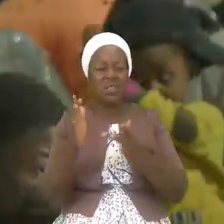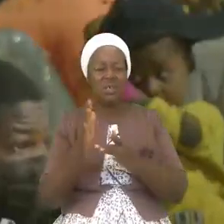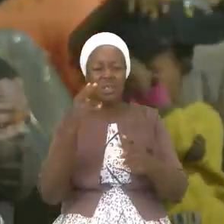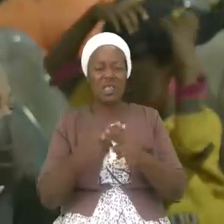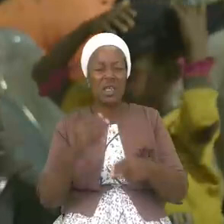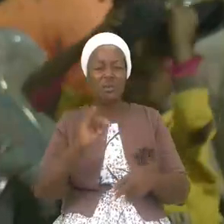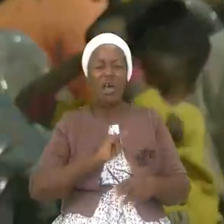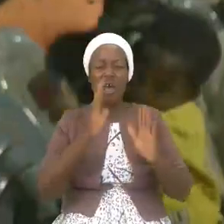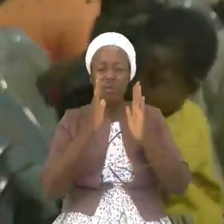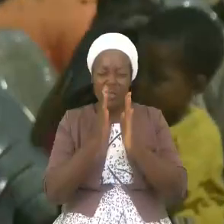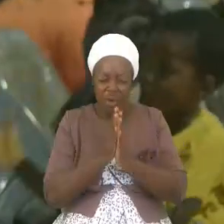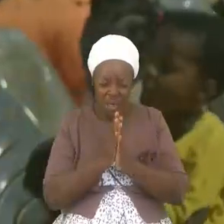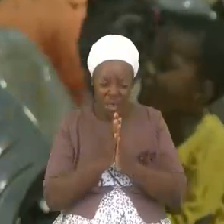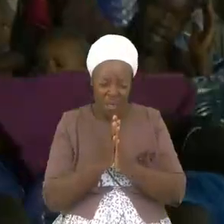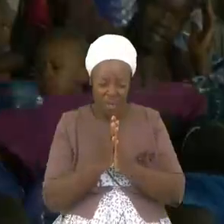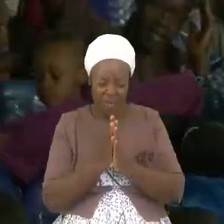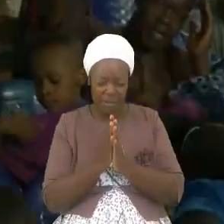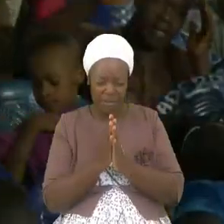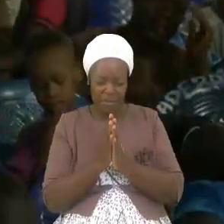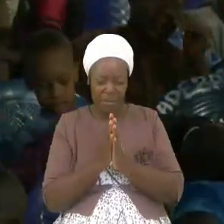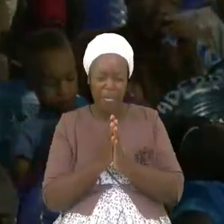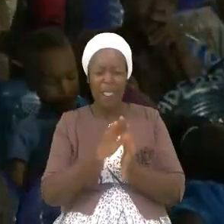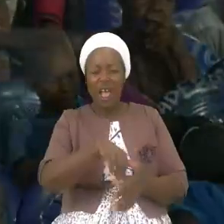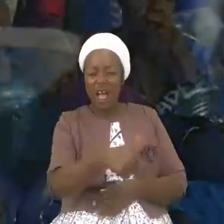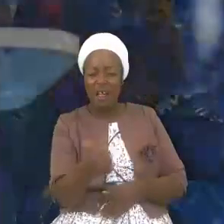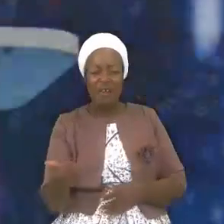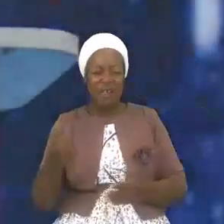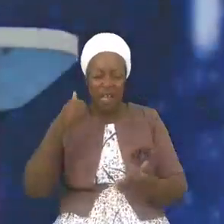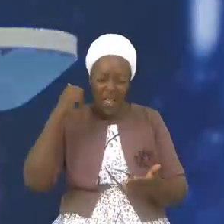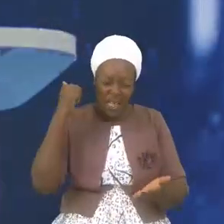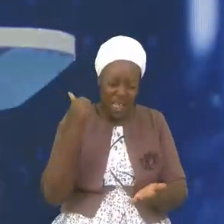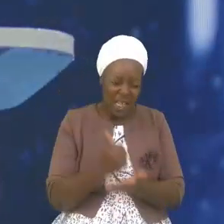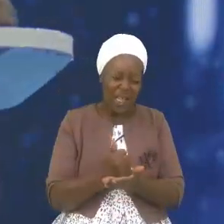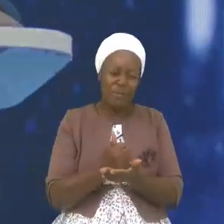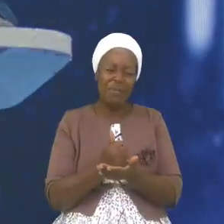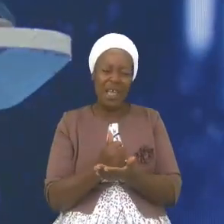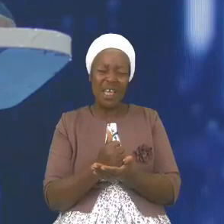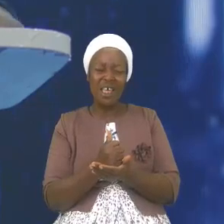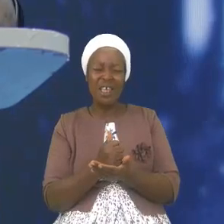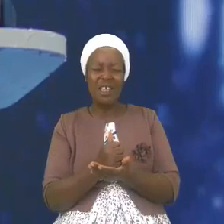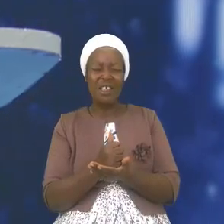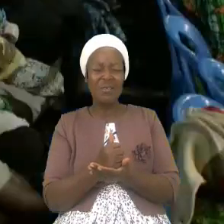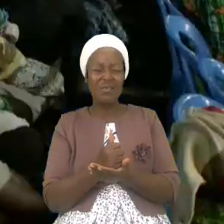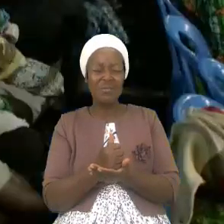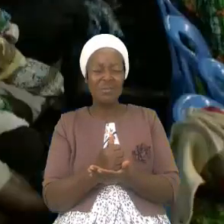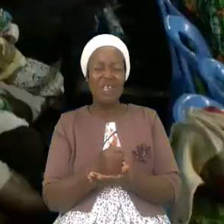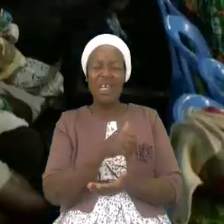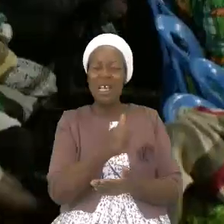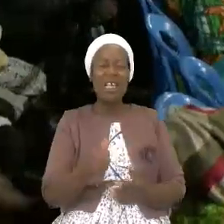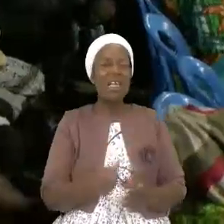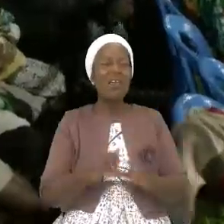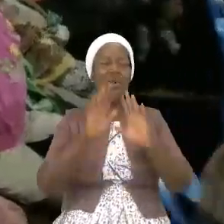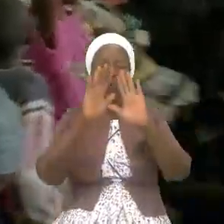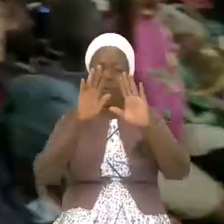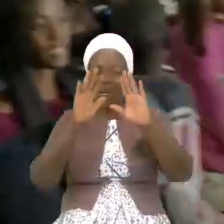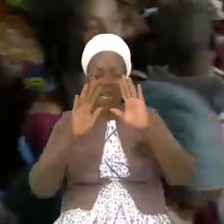Another amen. A global amen. The Lord